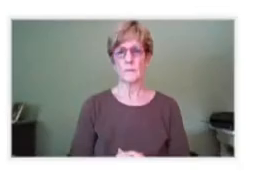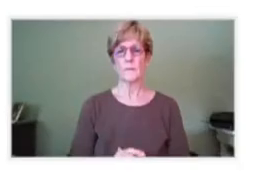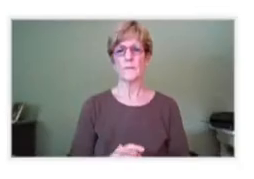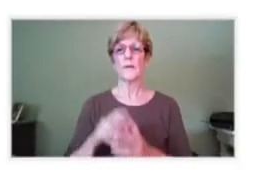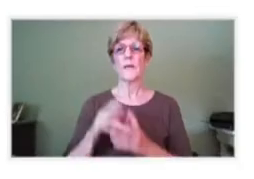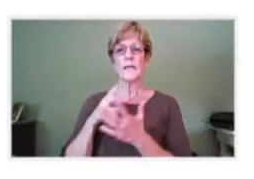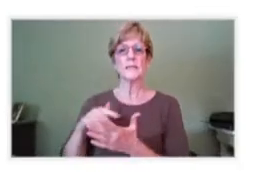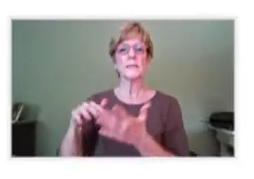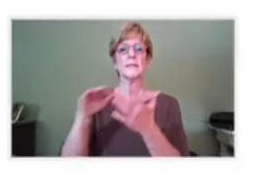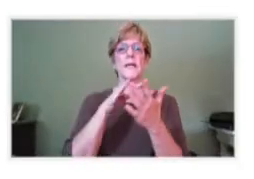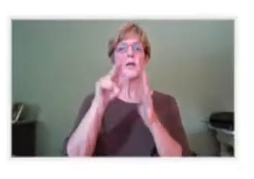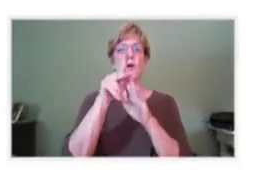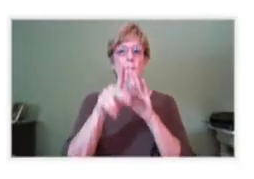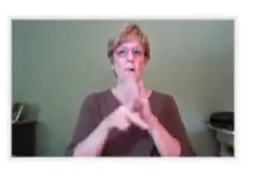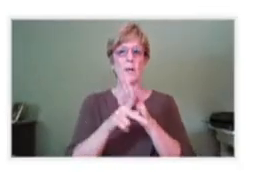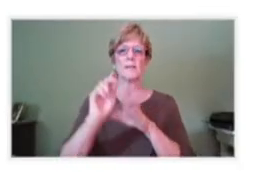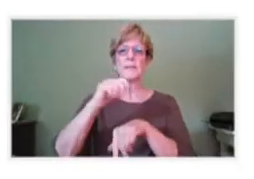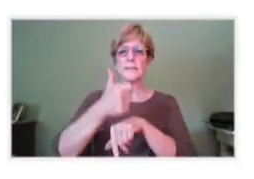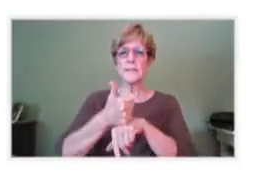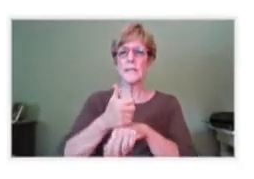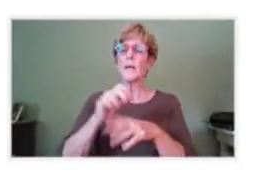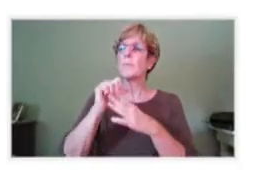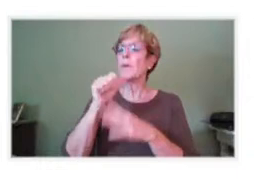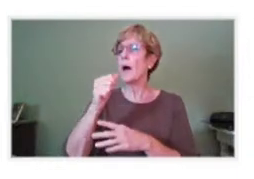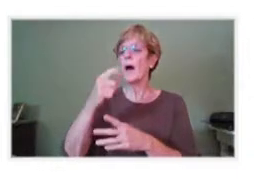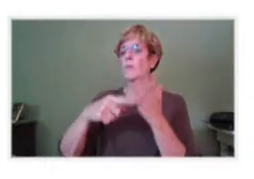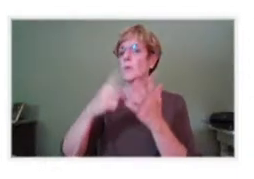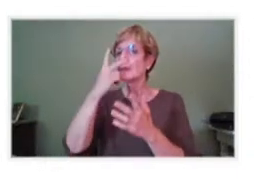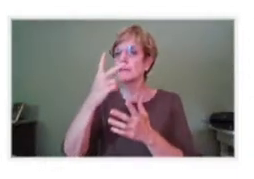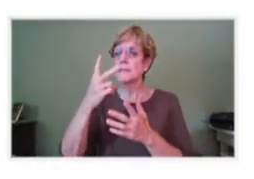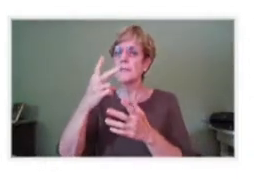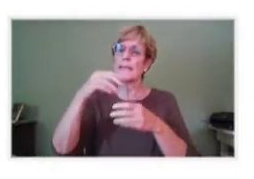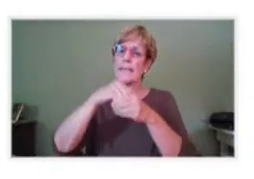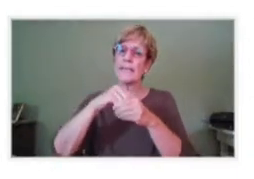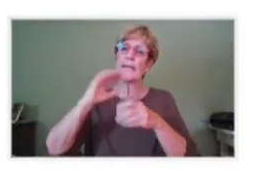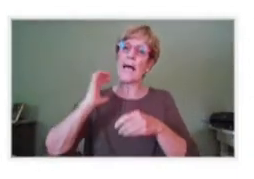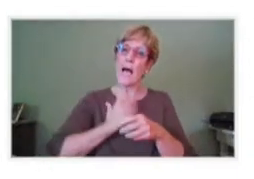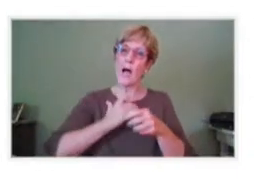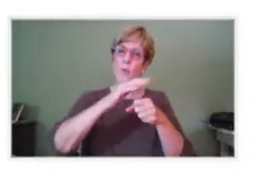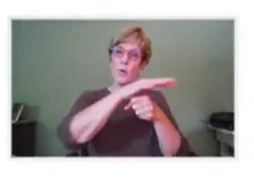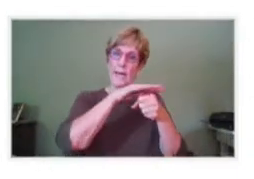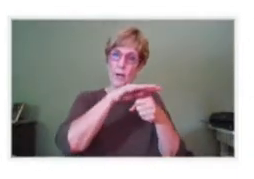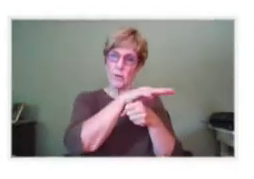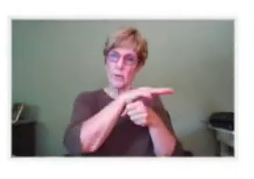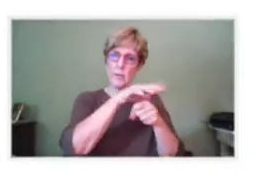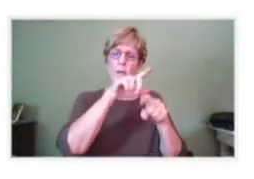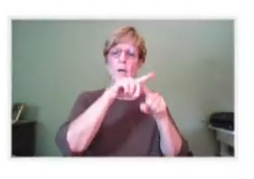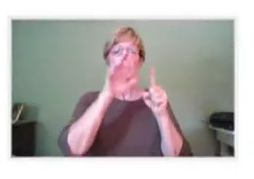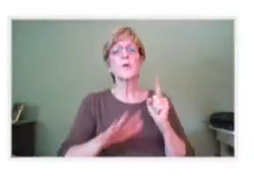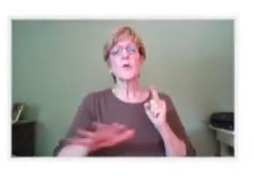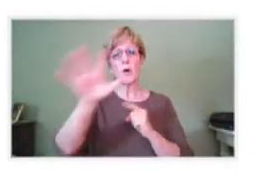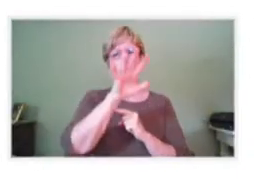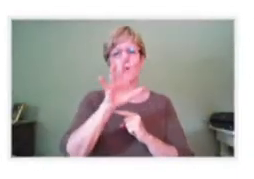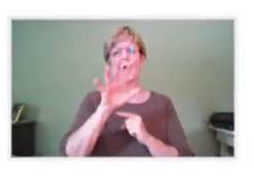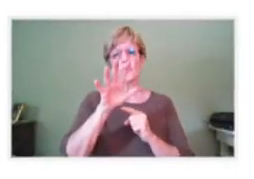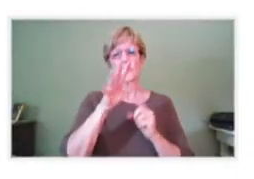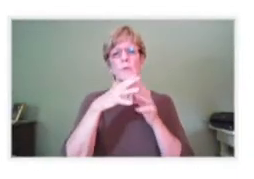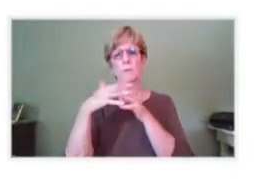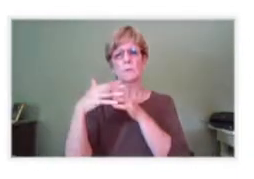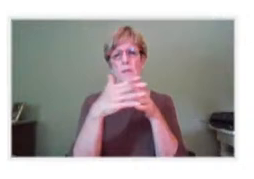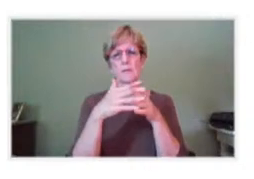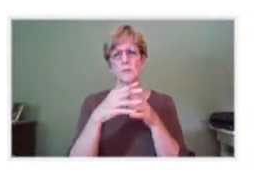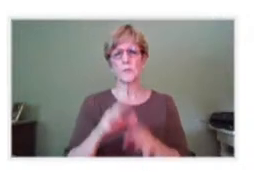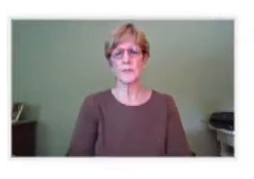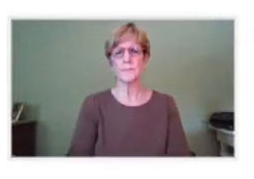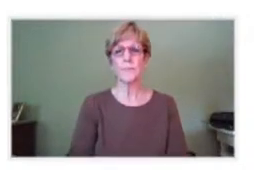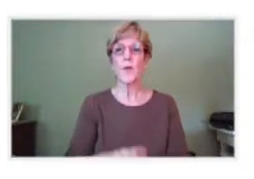improve based on not just things that we see within our jurisdiction, but across the country as well. And